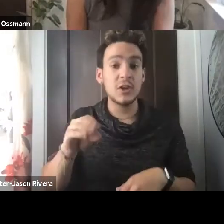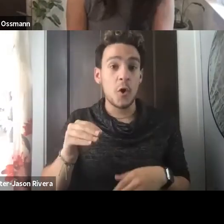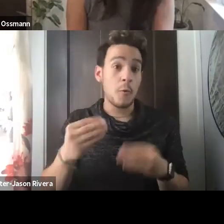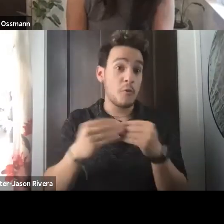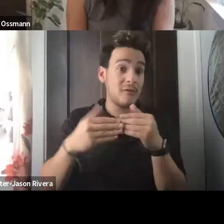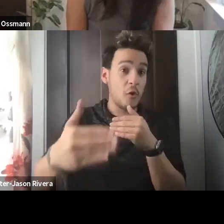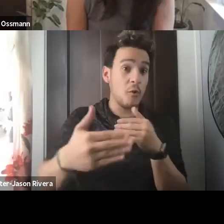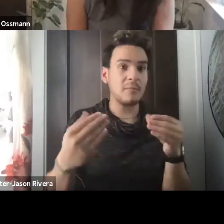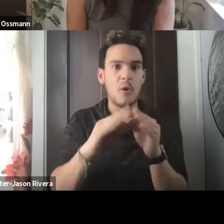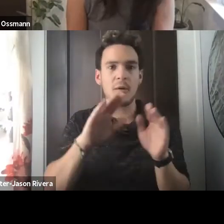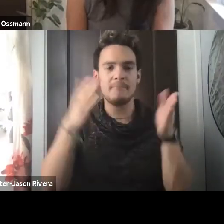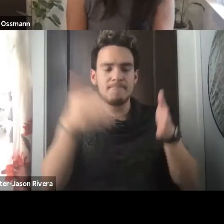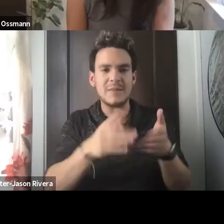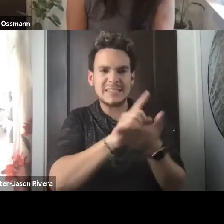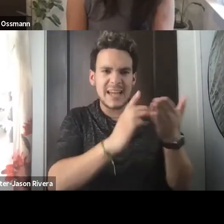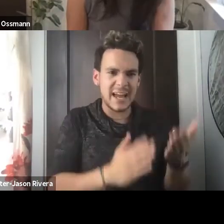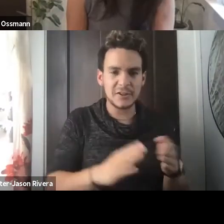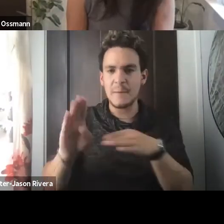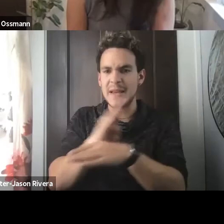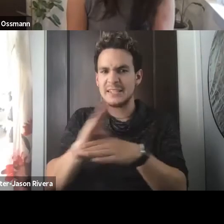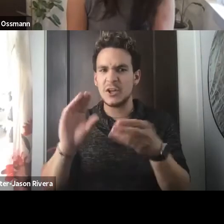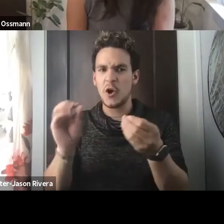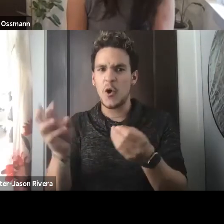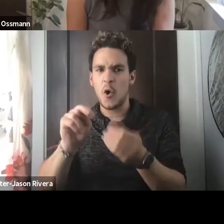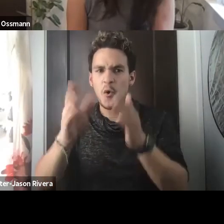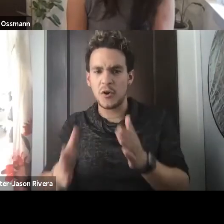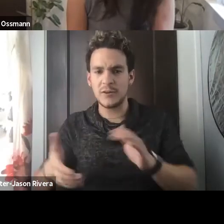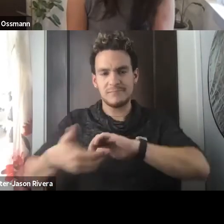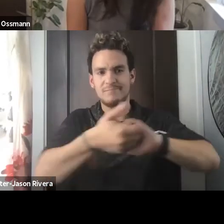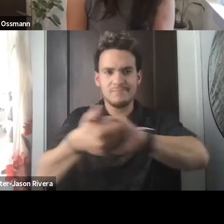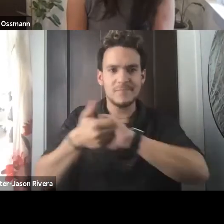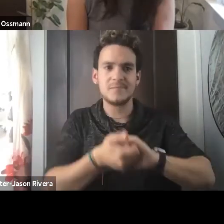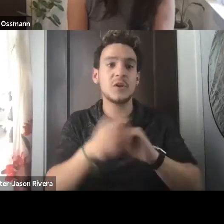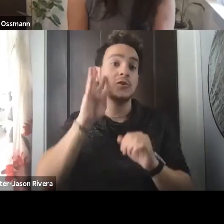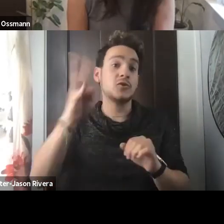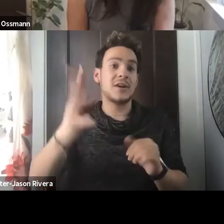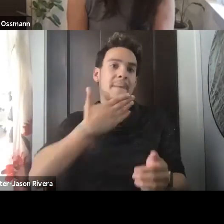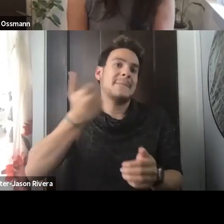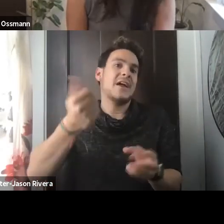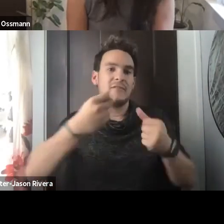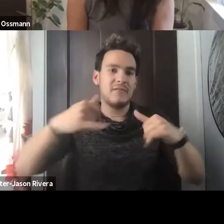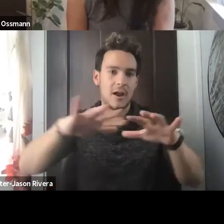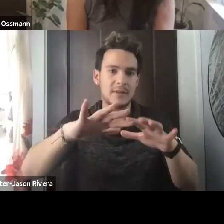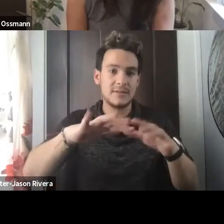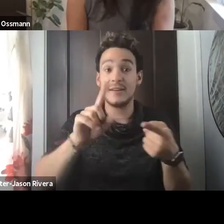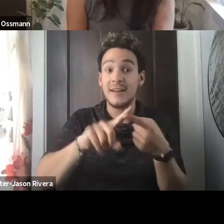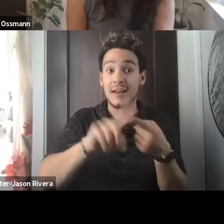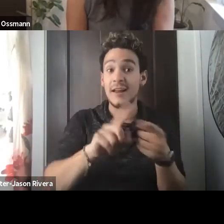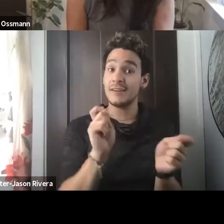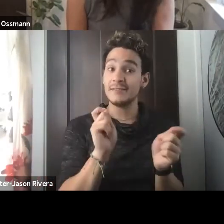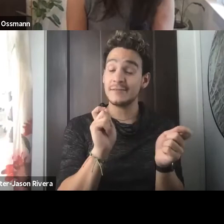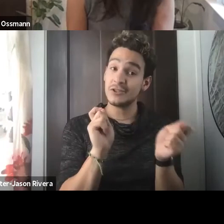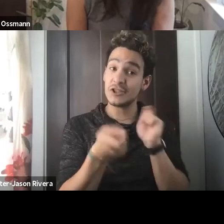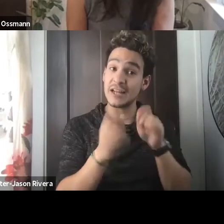lot about designers and business owners working together to create holistic environments that not only change